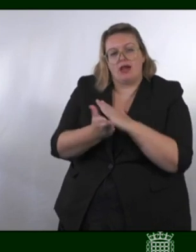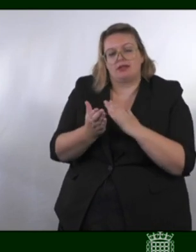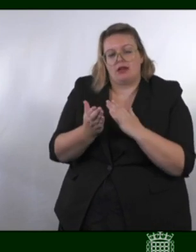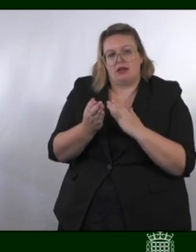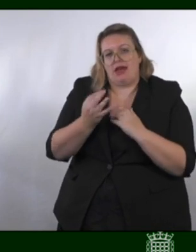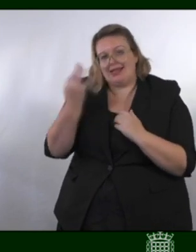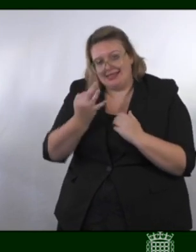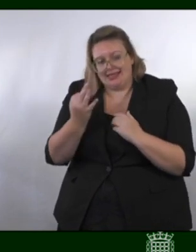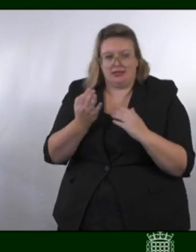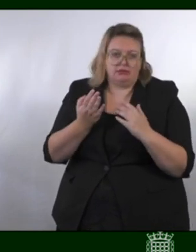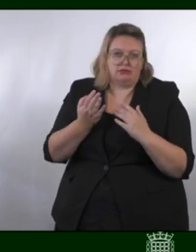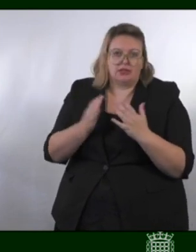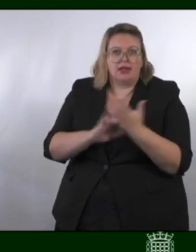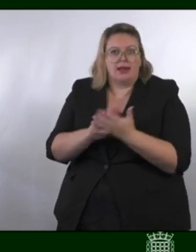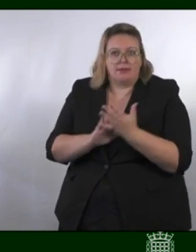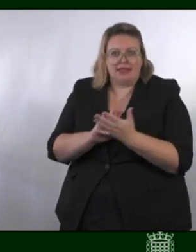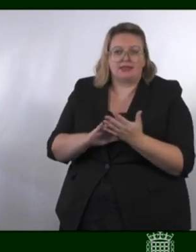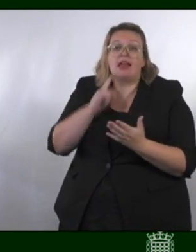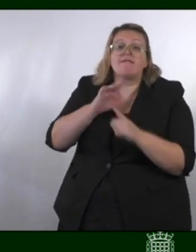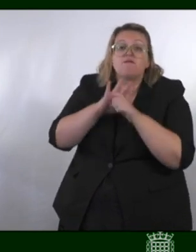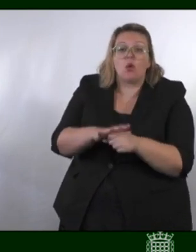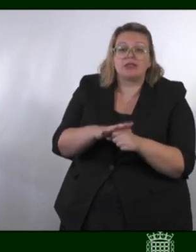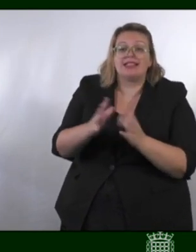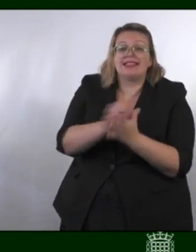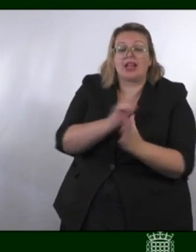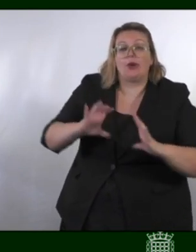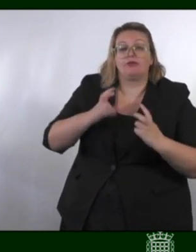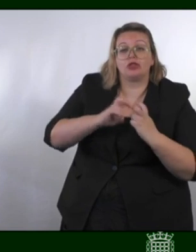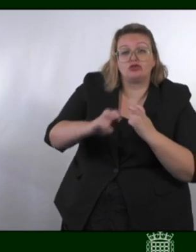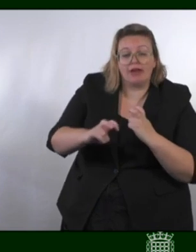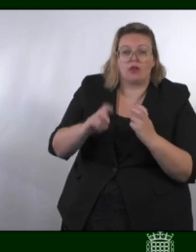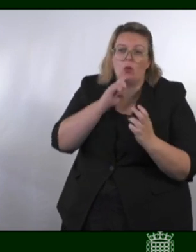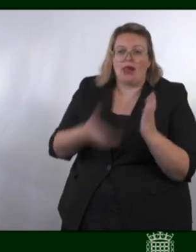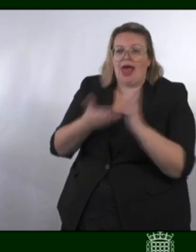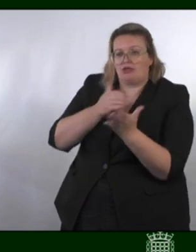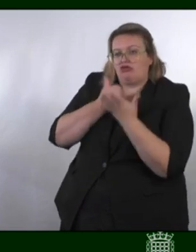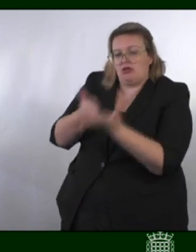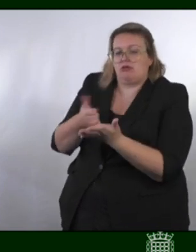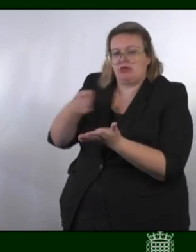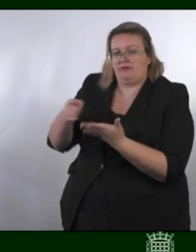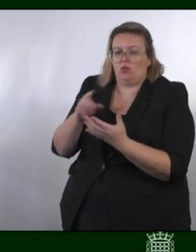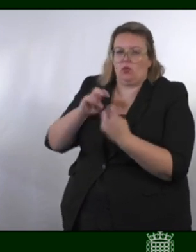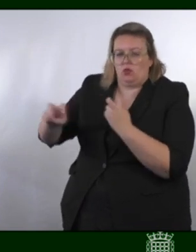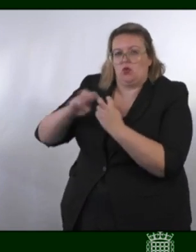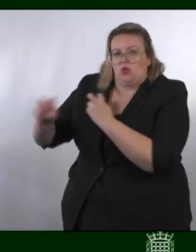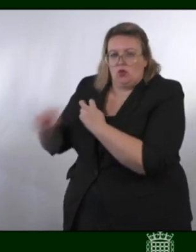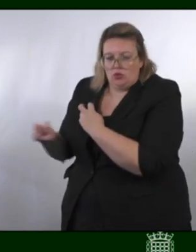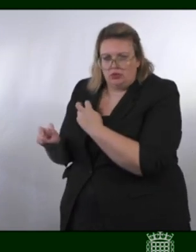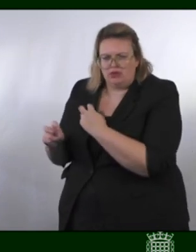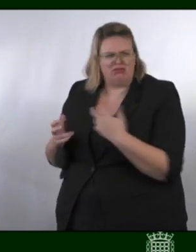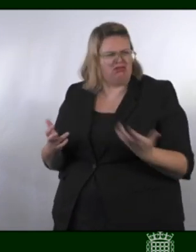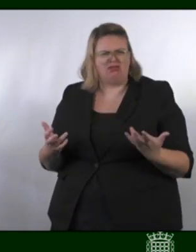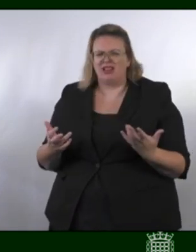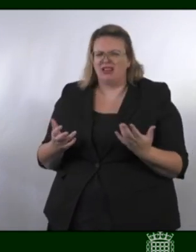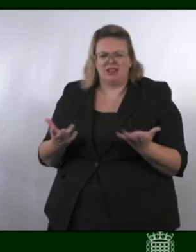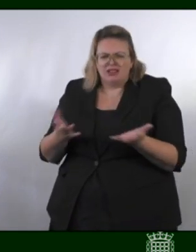for further financial support for TfL to keep the tubes and buses running? How can this be right when many people in London, and indeed